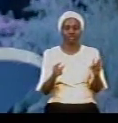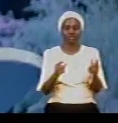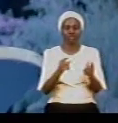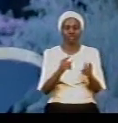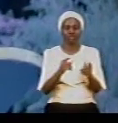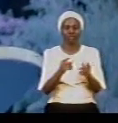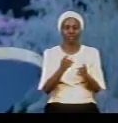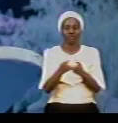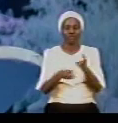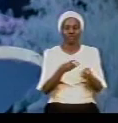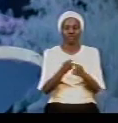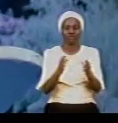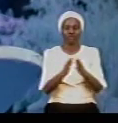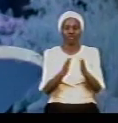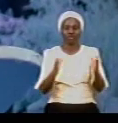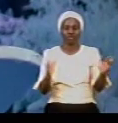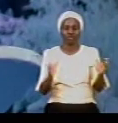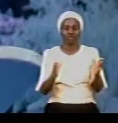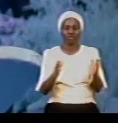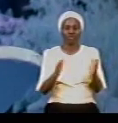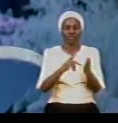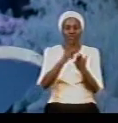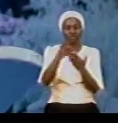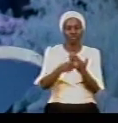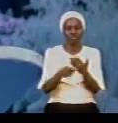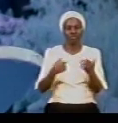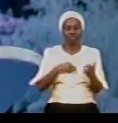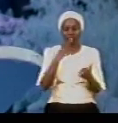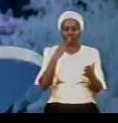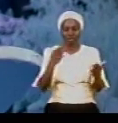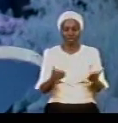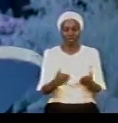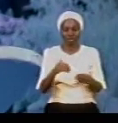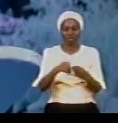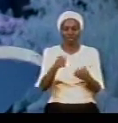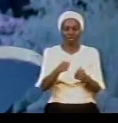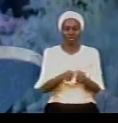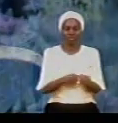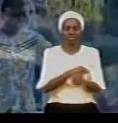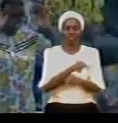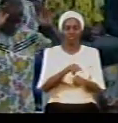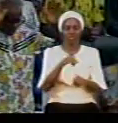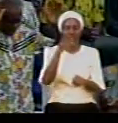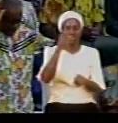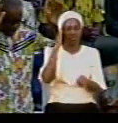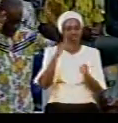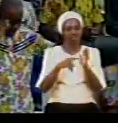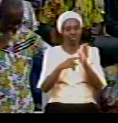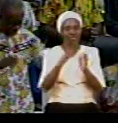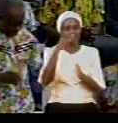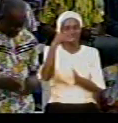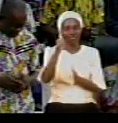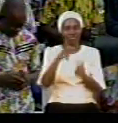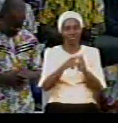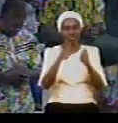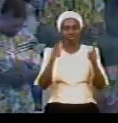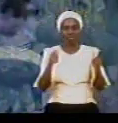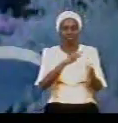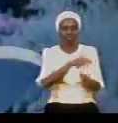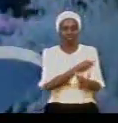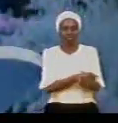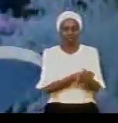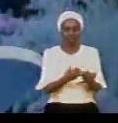prove yourself great and mighty even today in Jesus' name. You did it